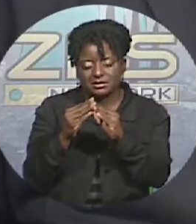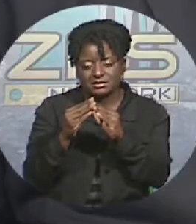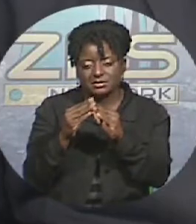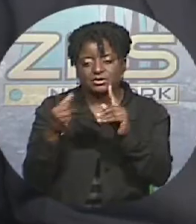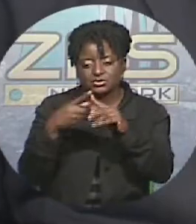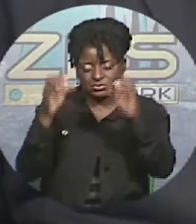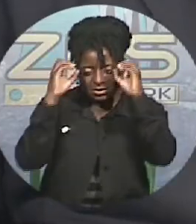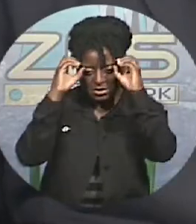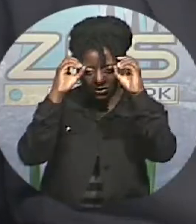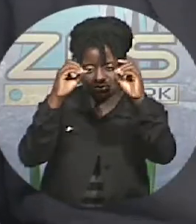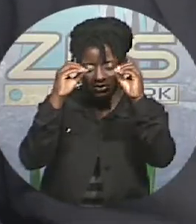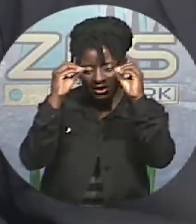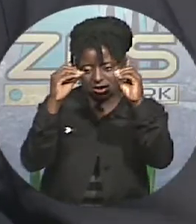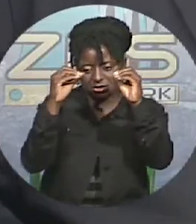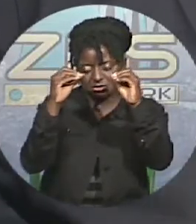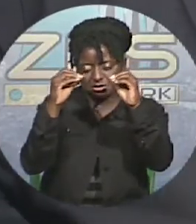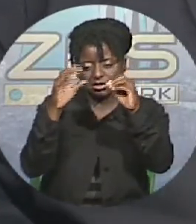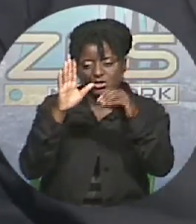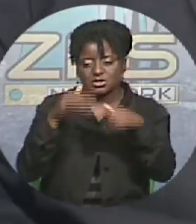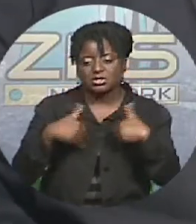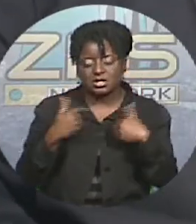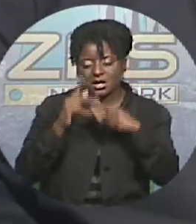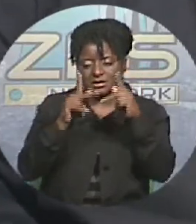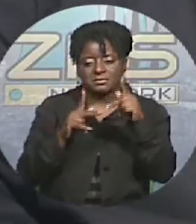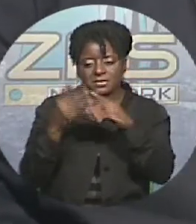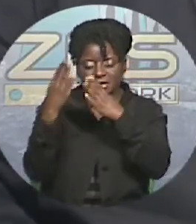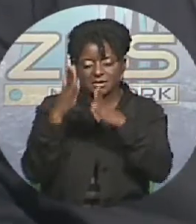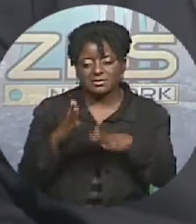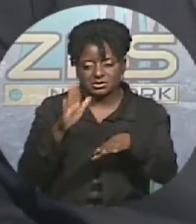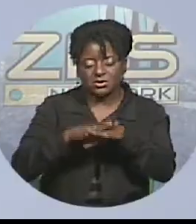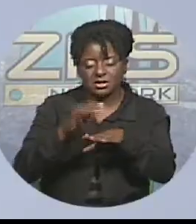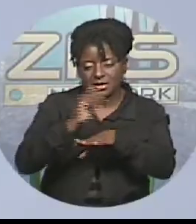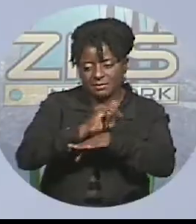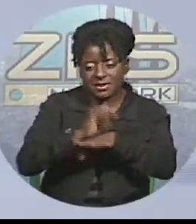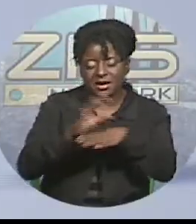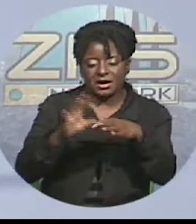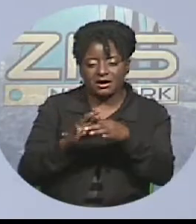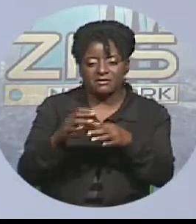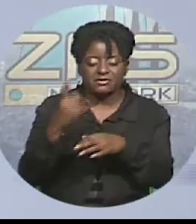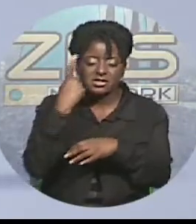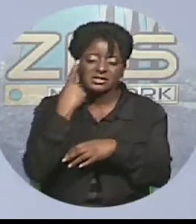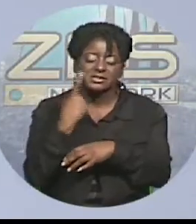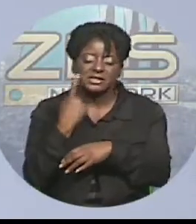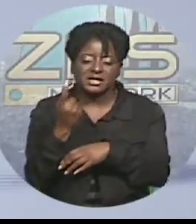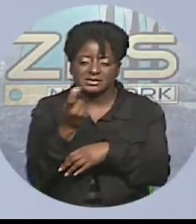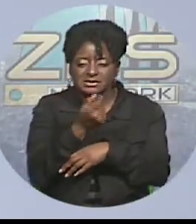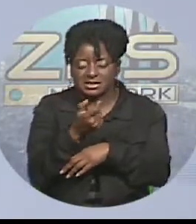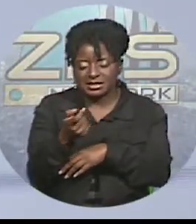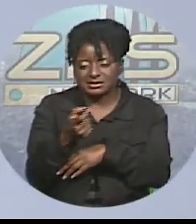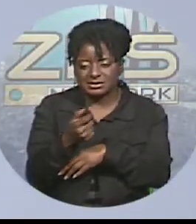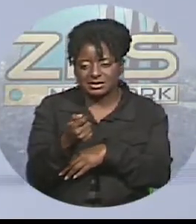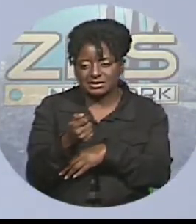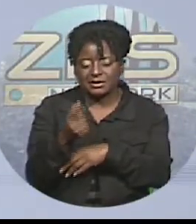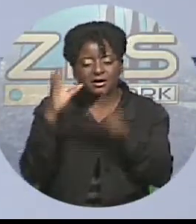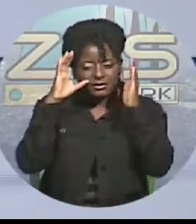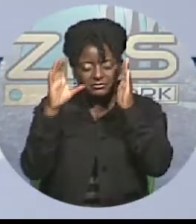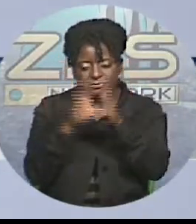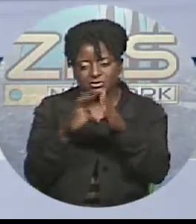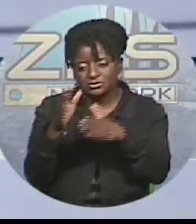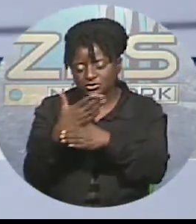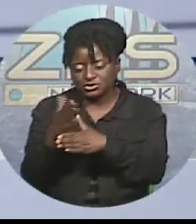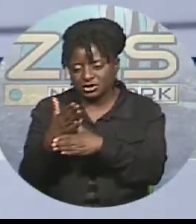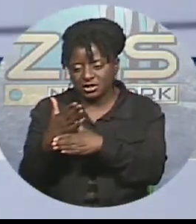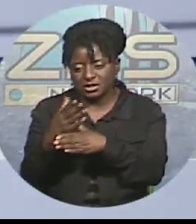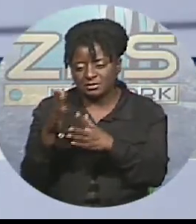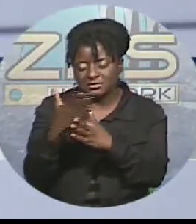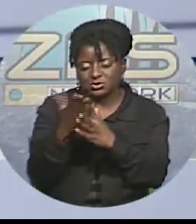Bahamians about the impact of sexting, it went over well. A photo shared between two people can quickly become a viral